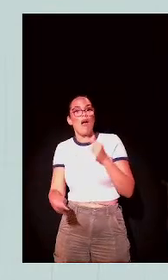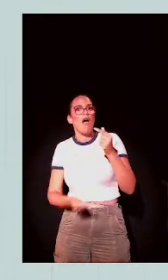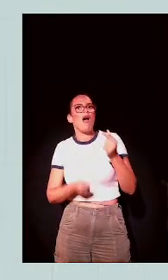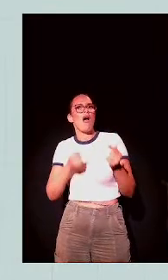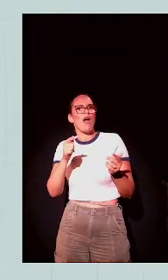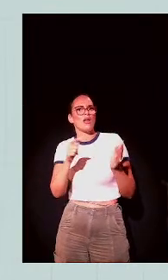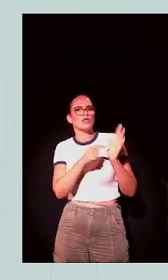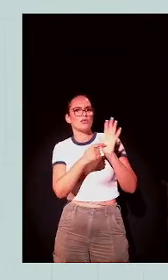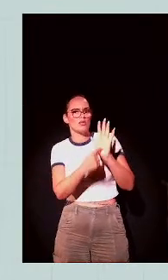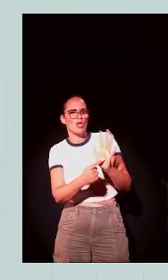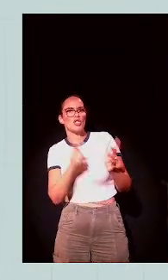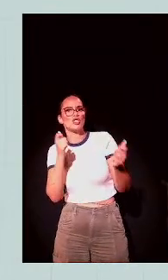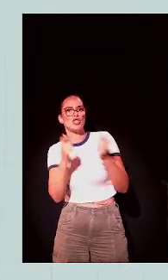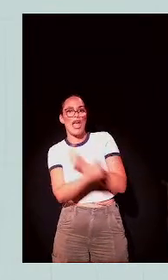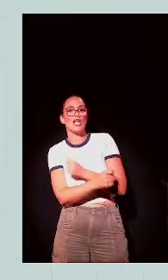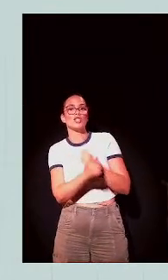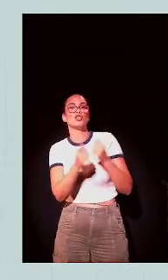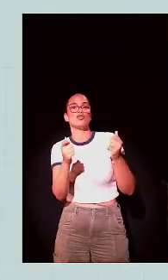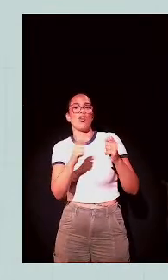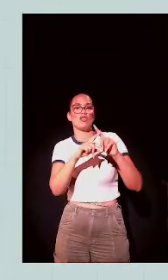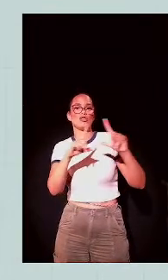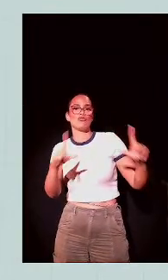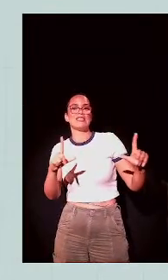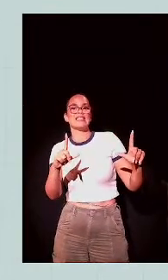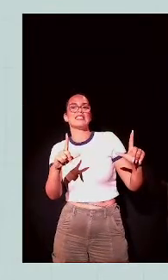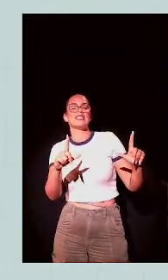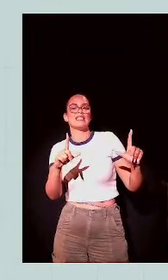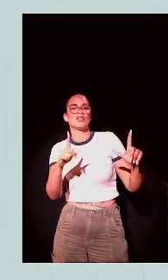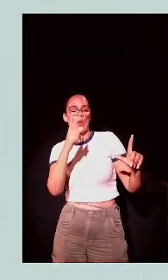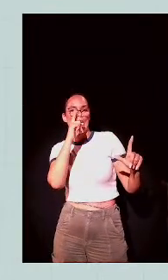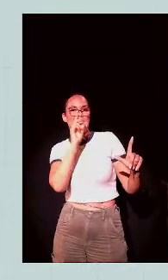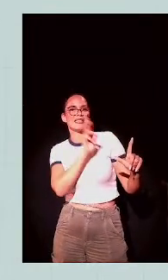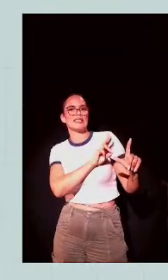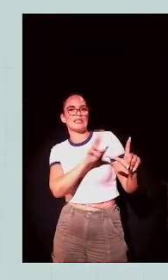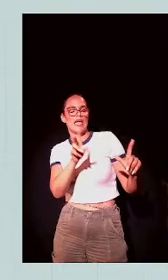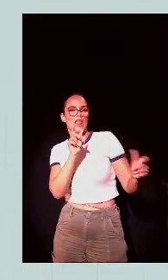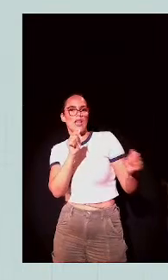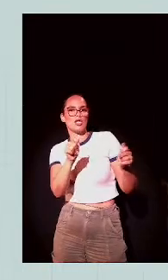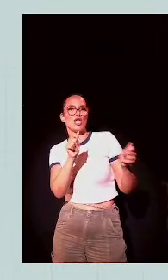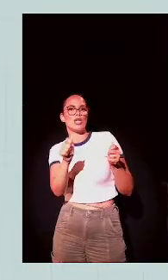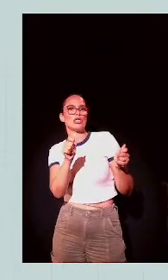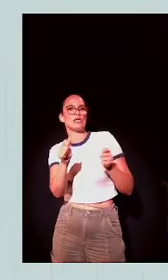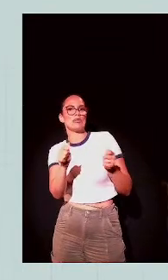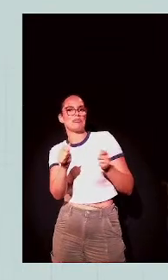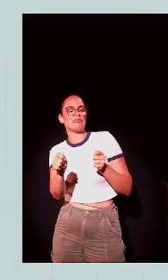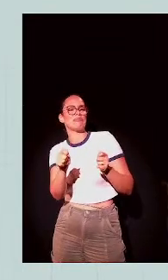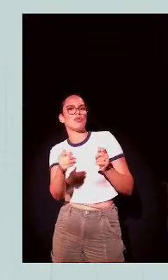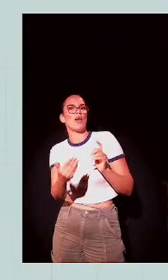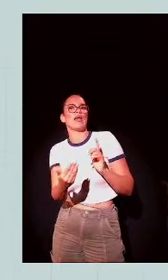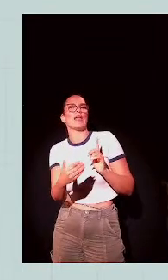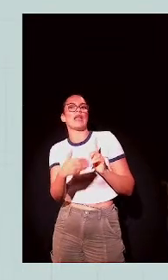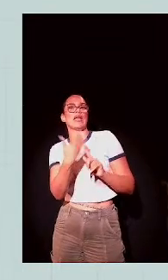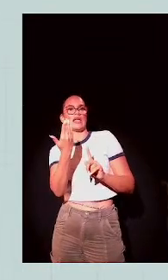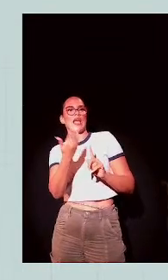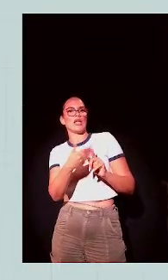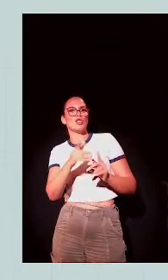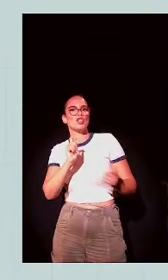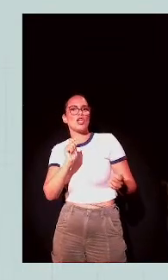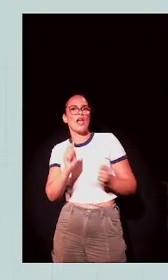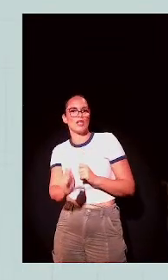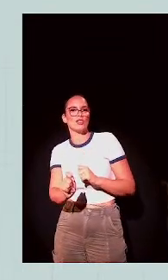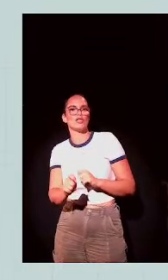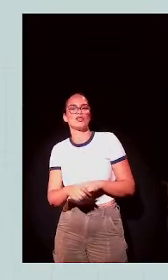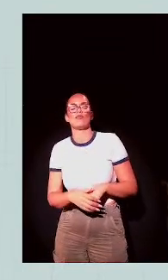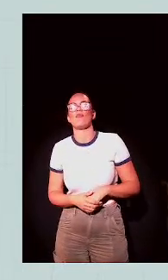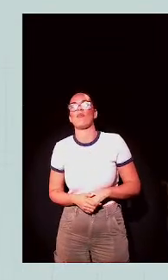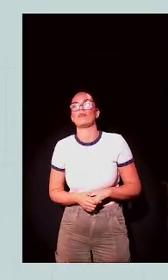in its user interface rather than the sequence itself. So it only indicates to us what's changing. So